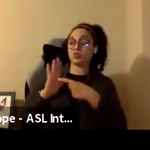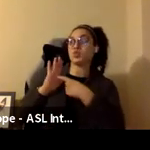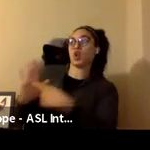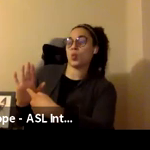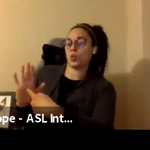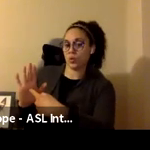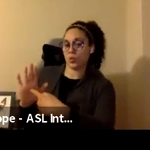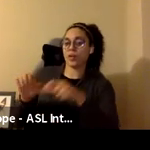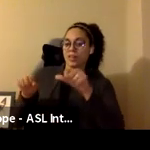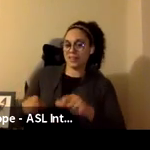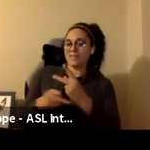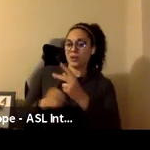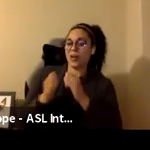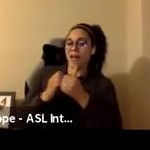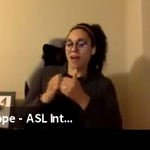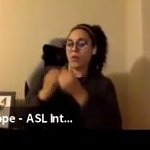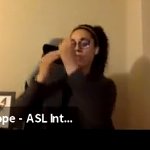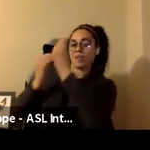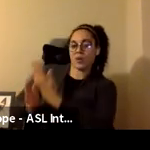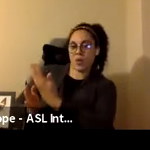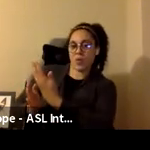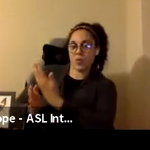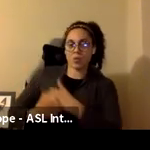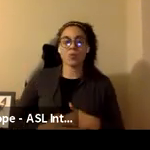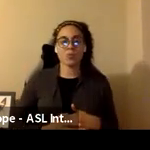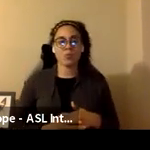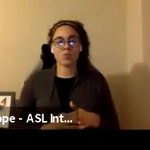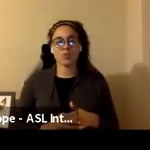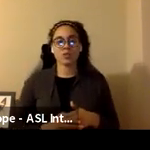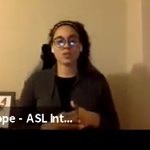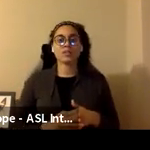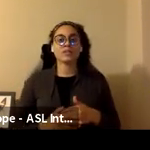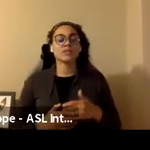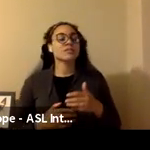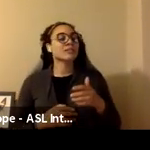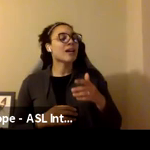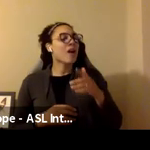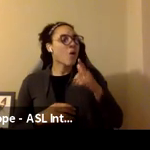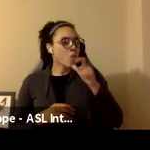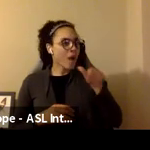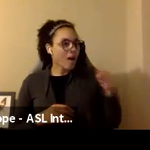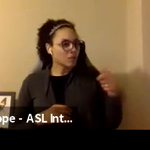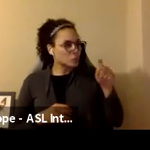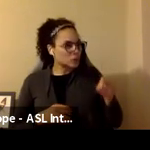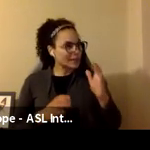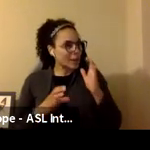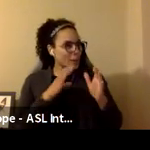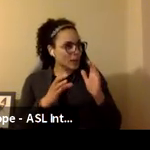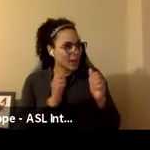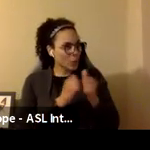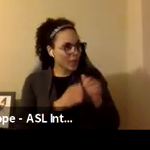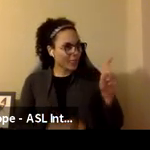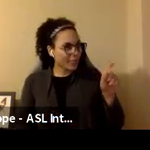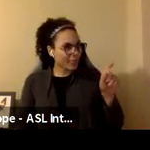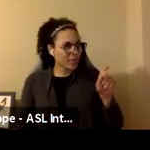they're going to do it. Another one, who else do you need to communicate that with? That's a really great one, because they then